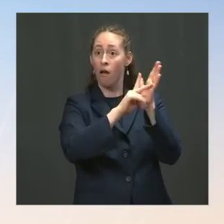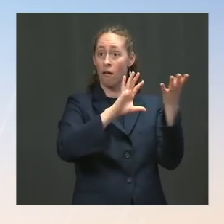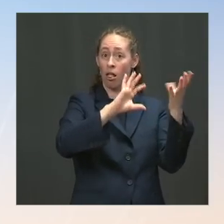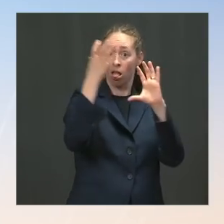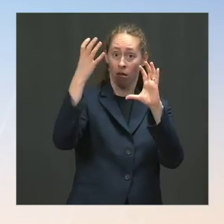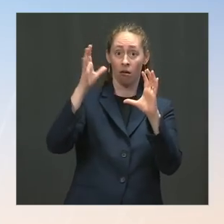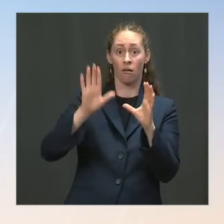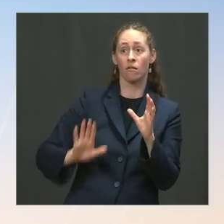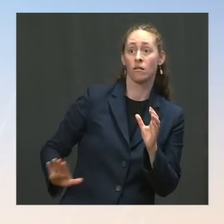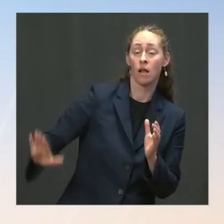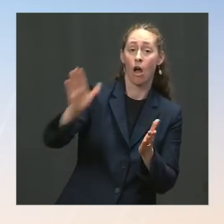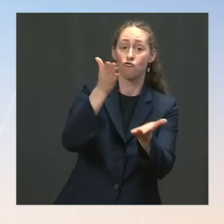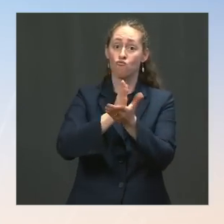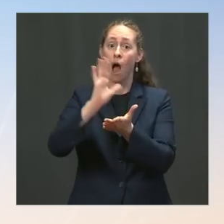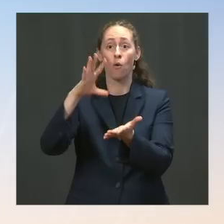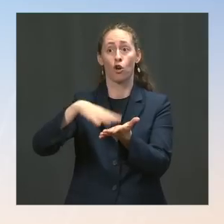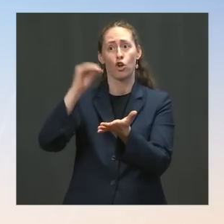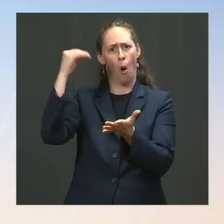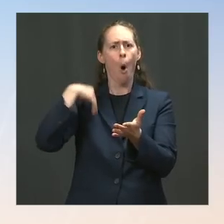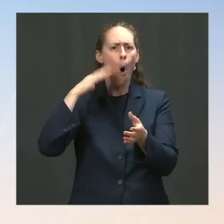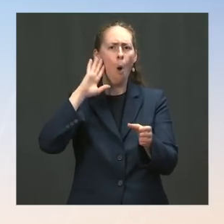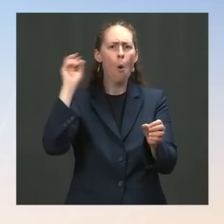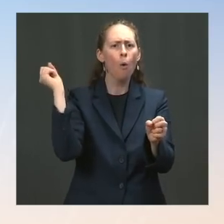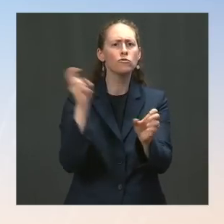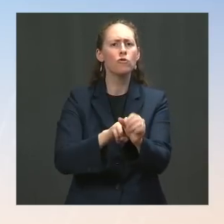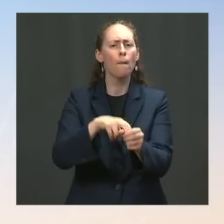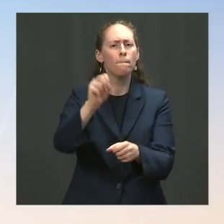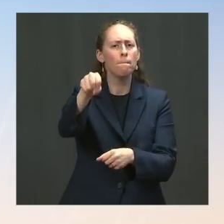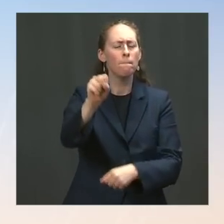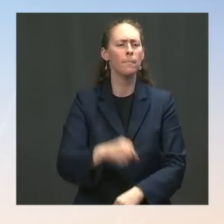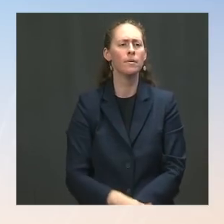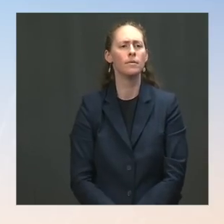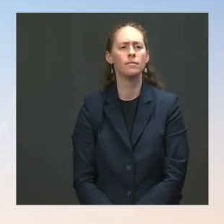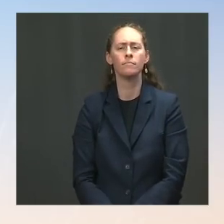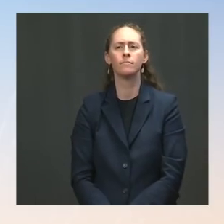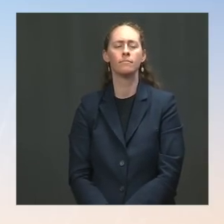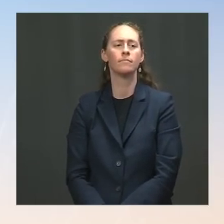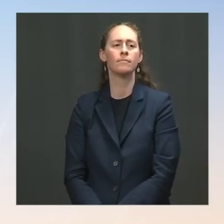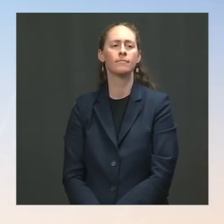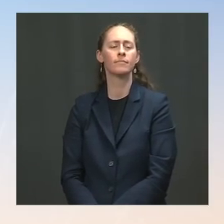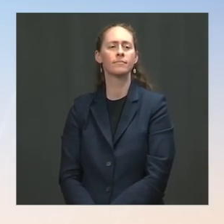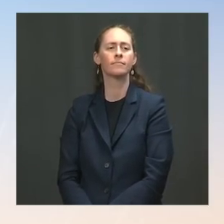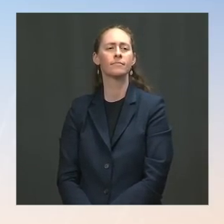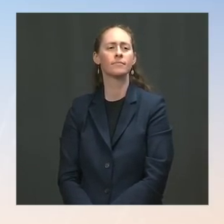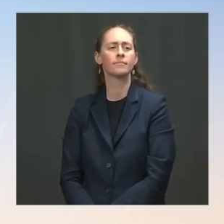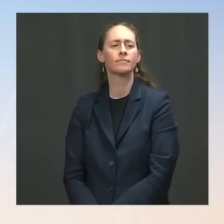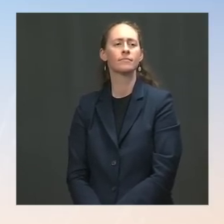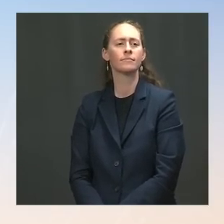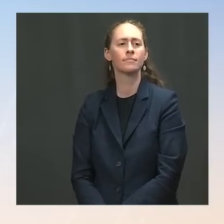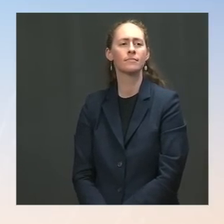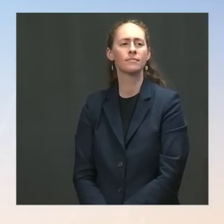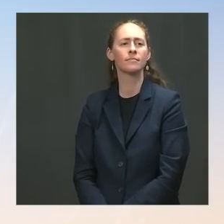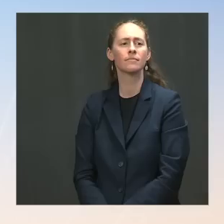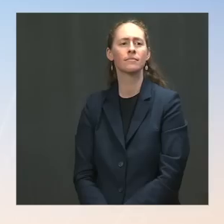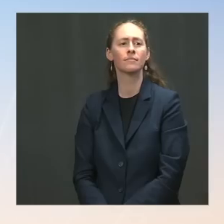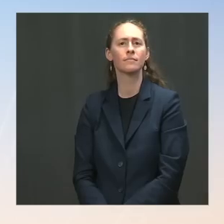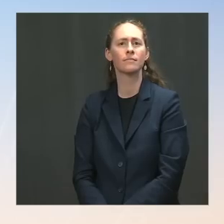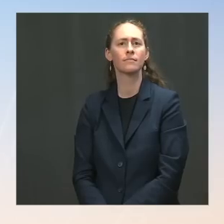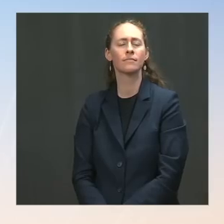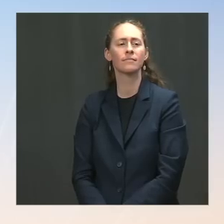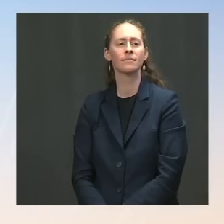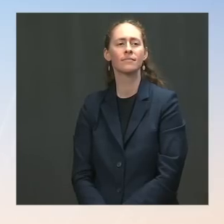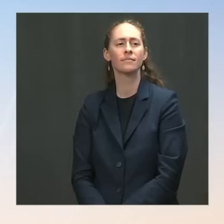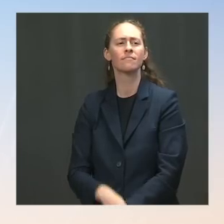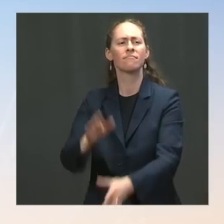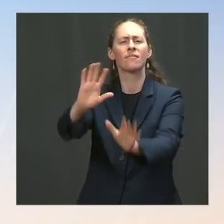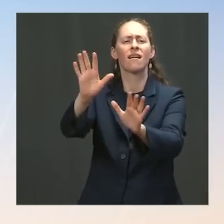seriously. Yumish and Jeff, and then we got to wrap it up to see if it's got to go. Thank you, Secretary. I'm over here. Sure. Hi. Thanks for taking my question. Thanks, Jeff, for letting me ask